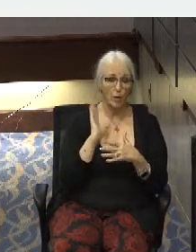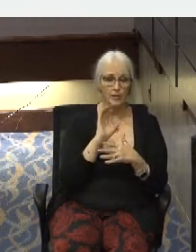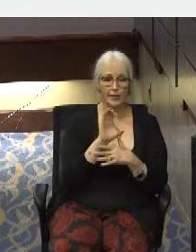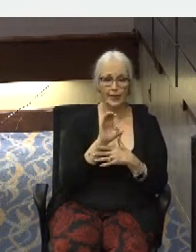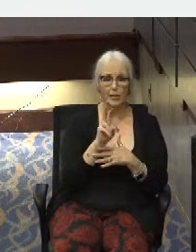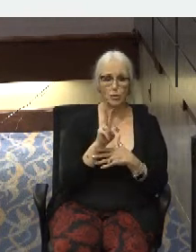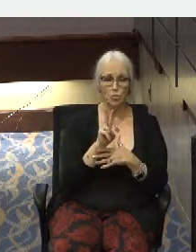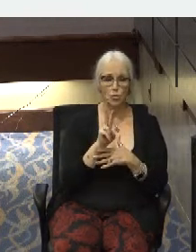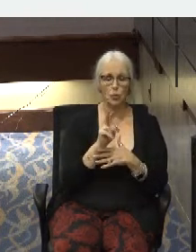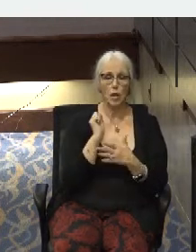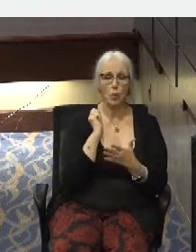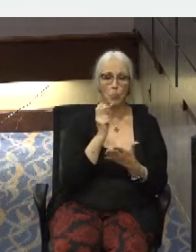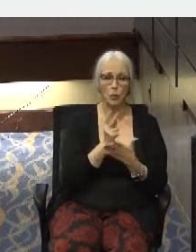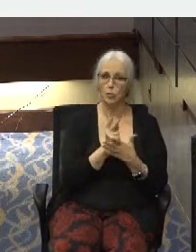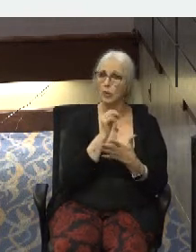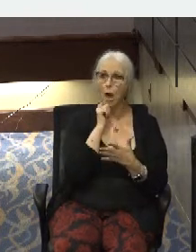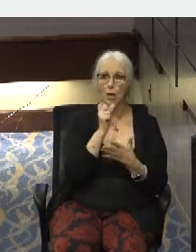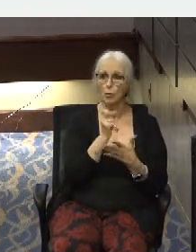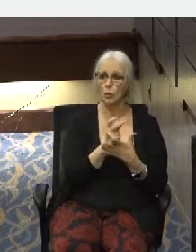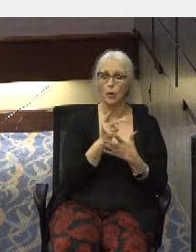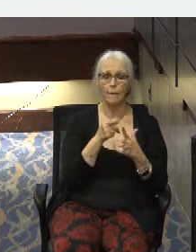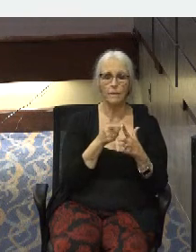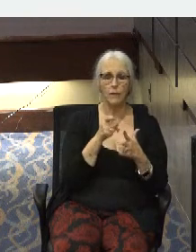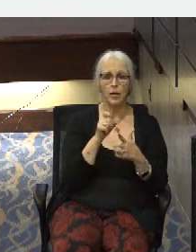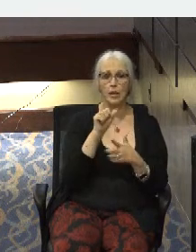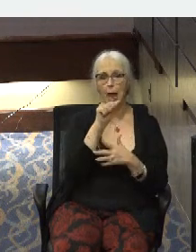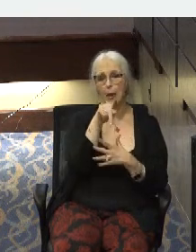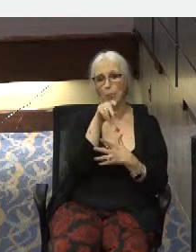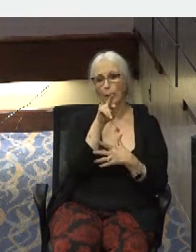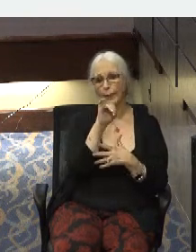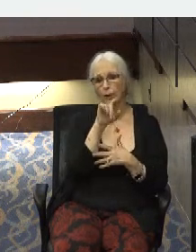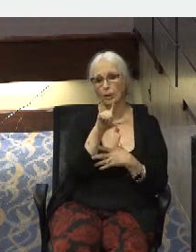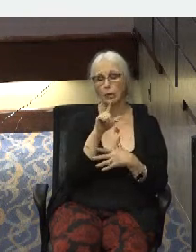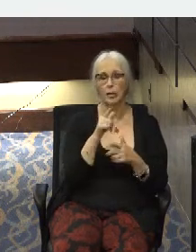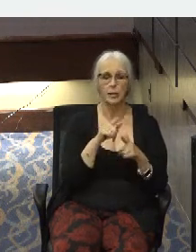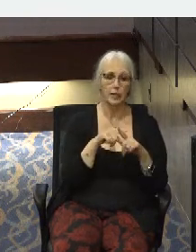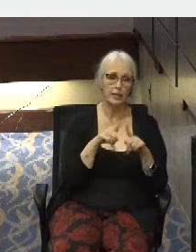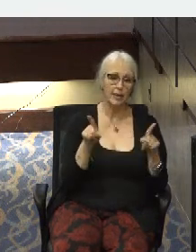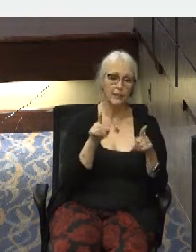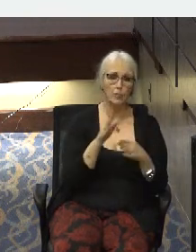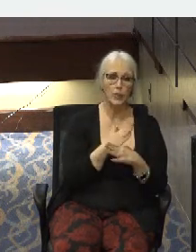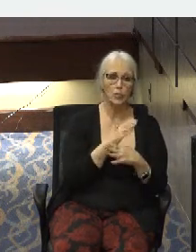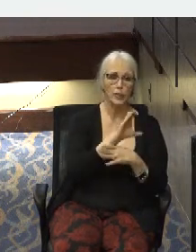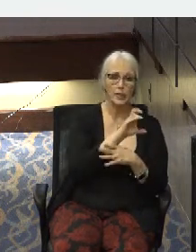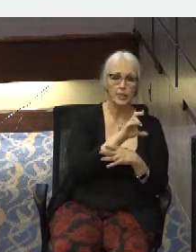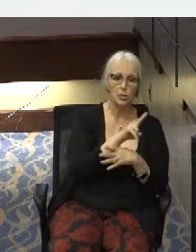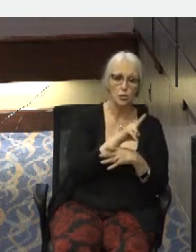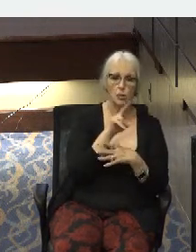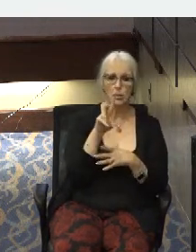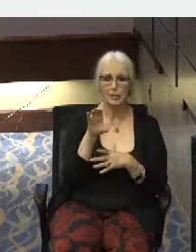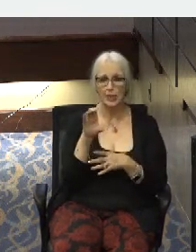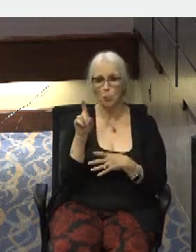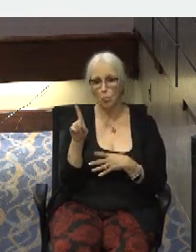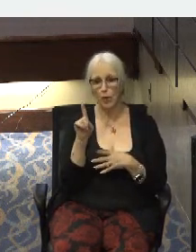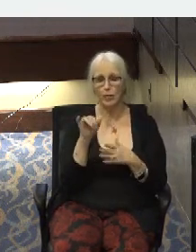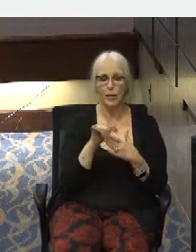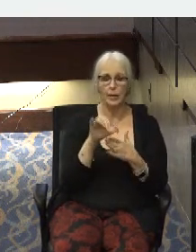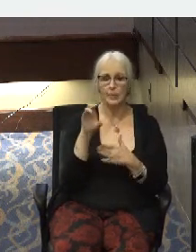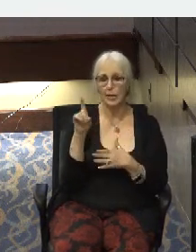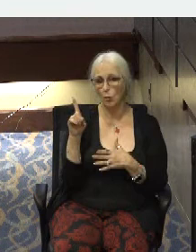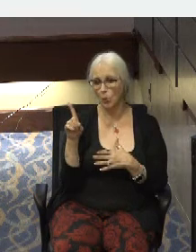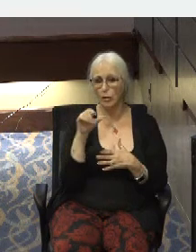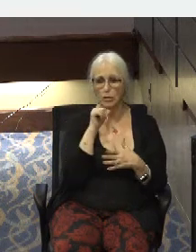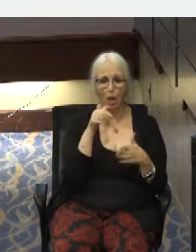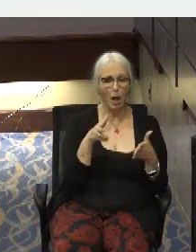was disapproved by council in April, and the difference between C2 and C1 is essentially that C1 does not